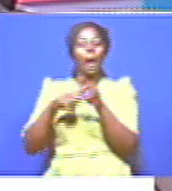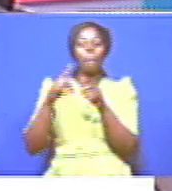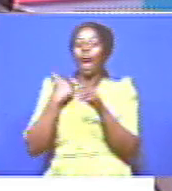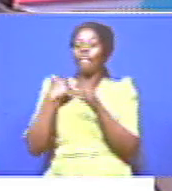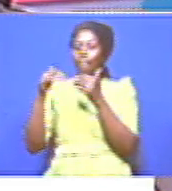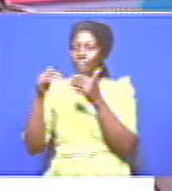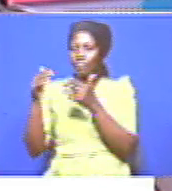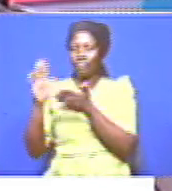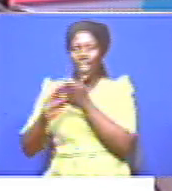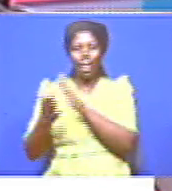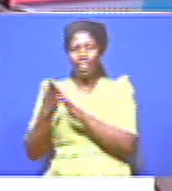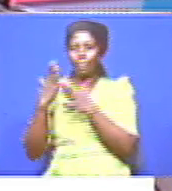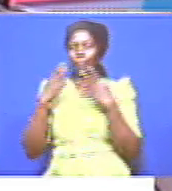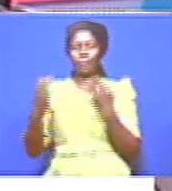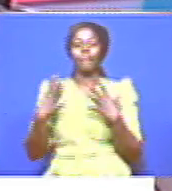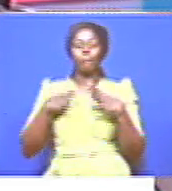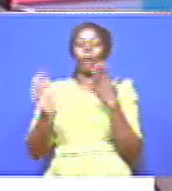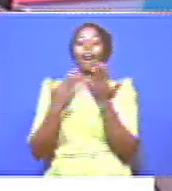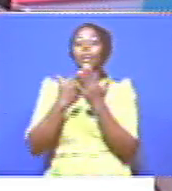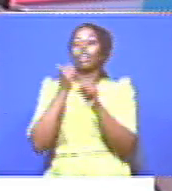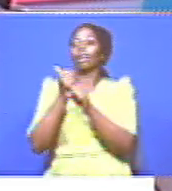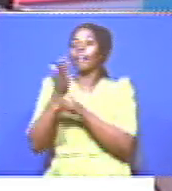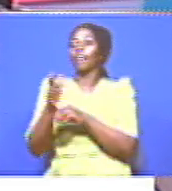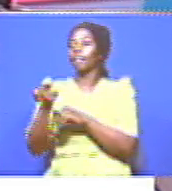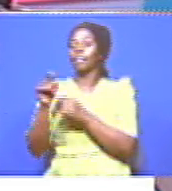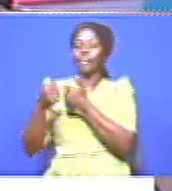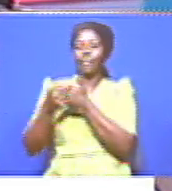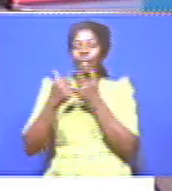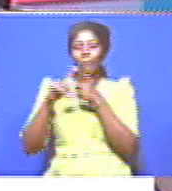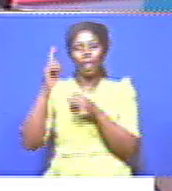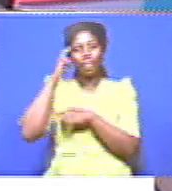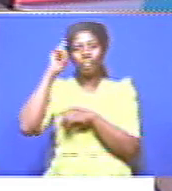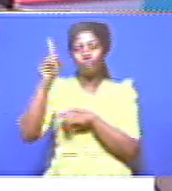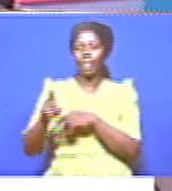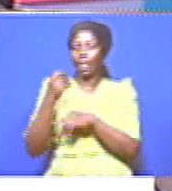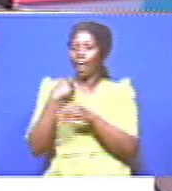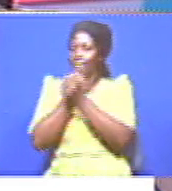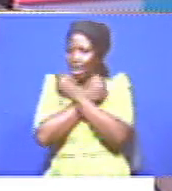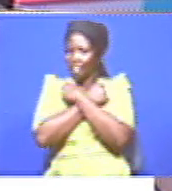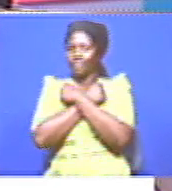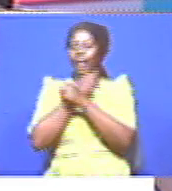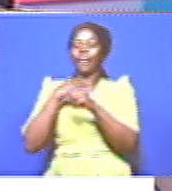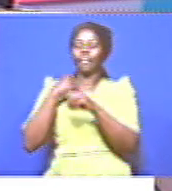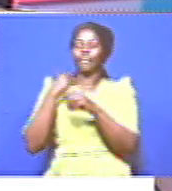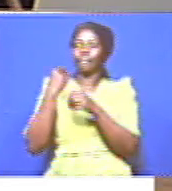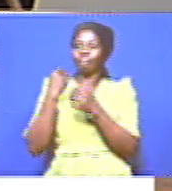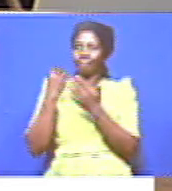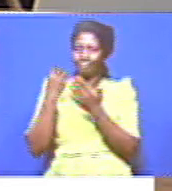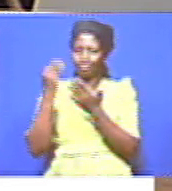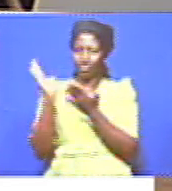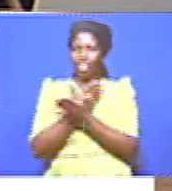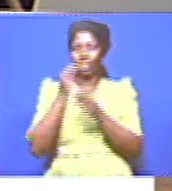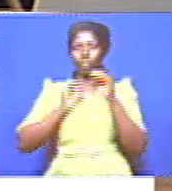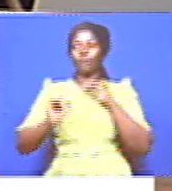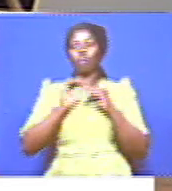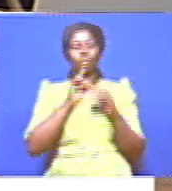Right. Yeah. Right, right. So it's really challenging, but I think you must have the drive, really, and the passion mm-hmm. to fight corruption as an evil. So really, it's not just